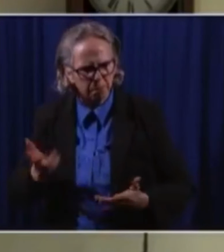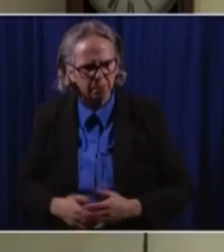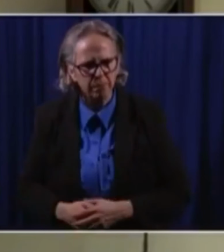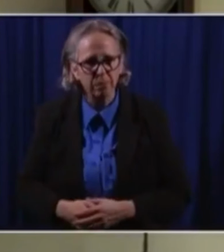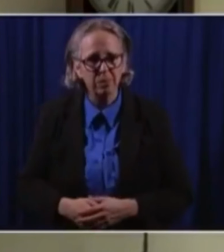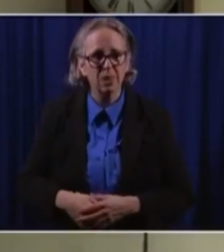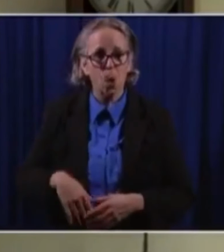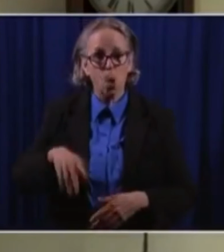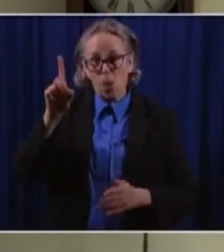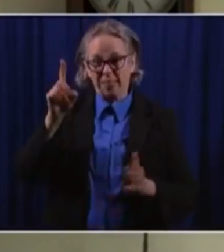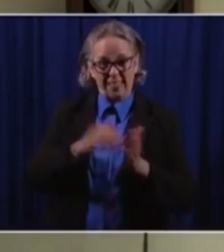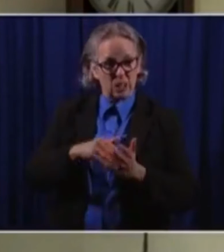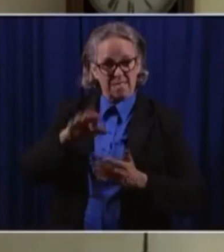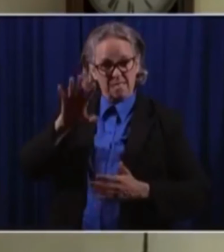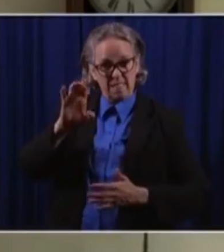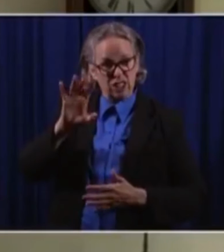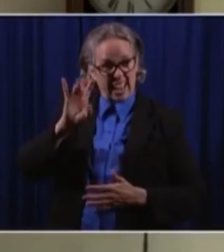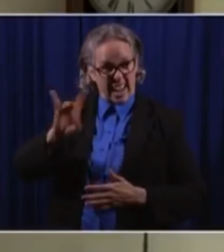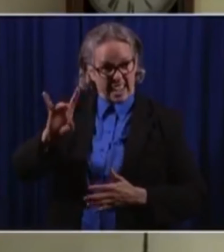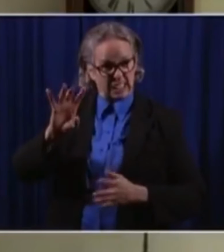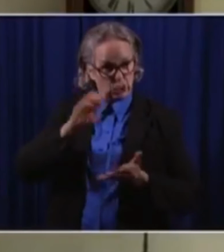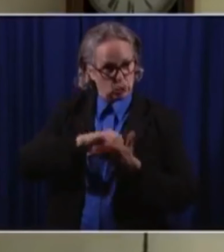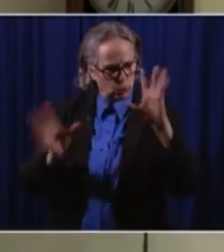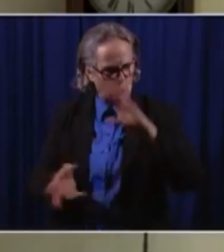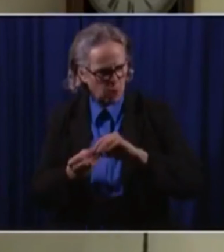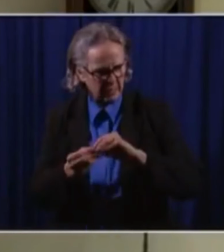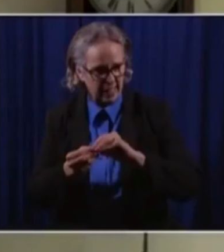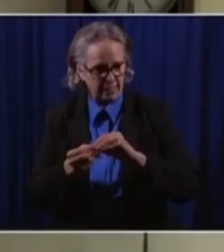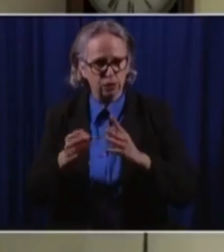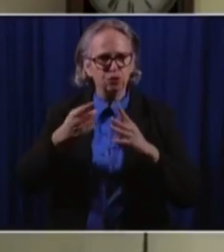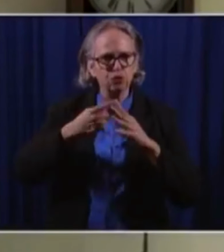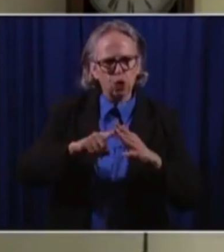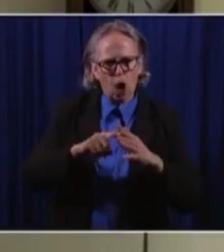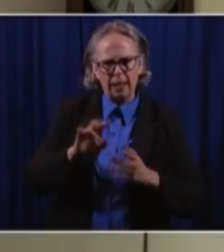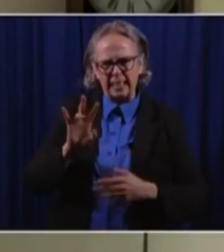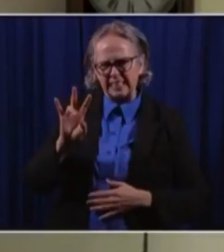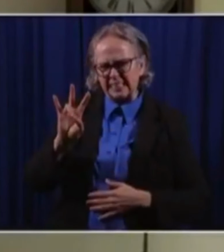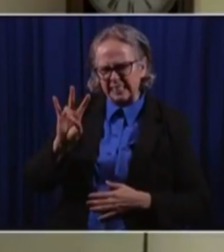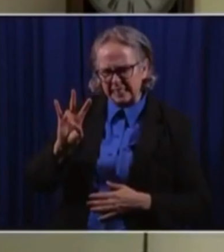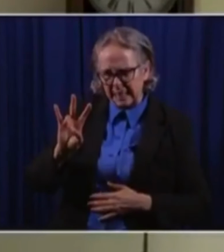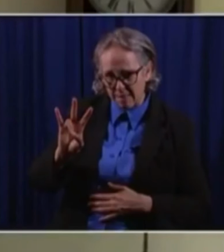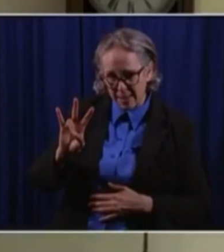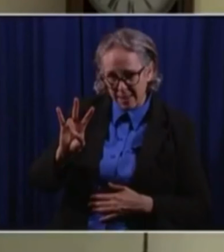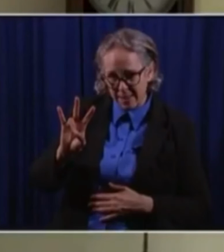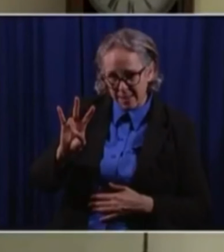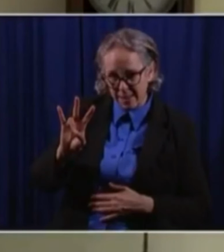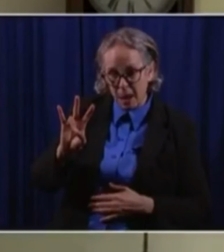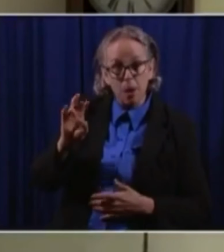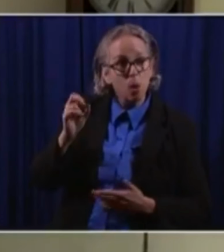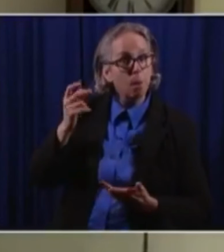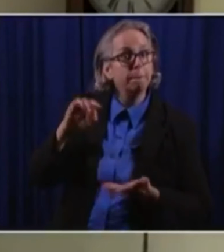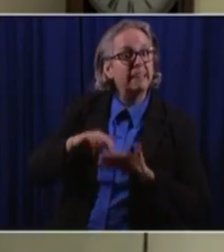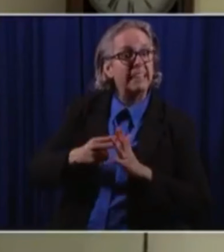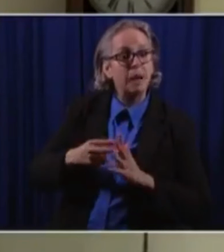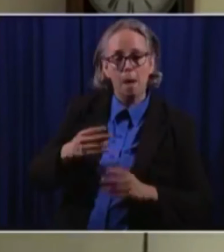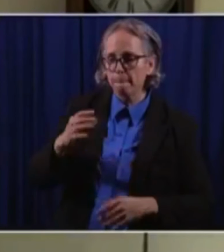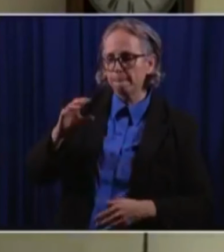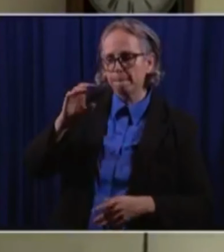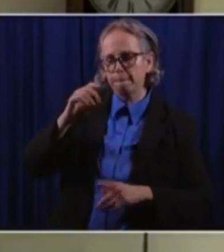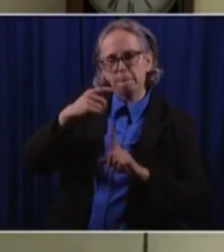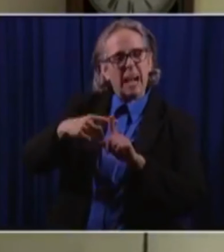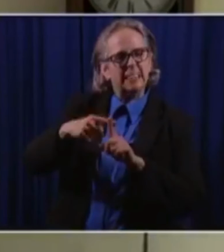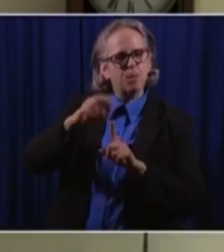students were positive. That's a low positivity rate of 0.4, less than 1%.